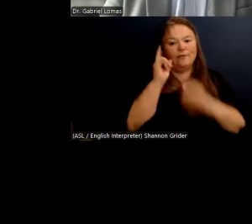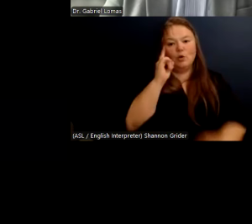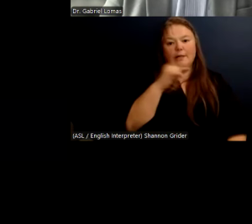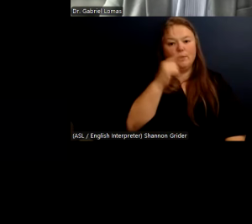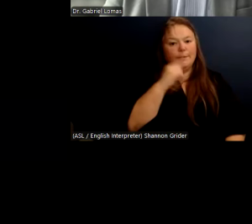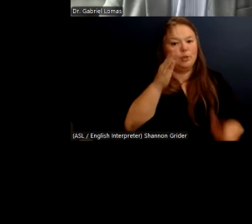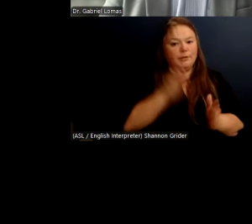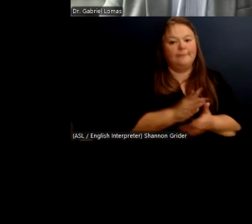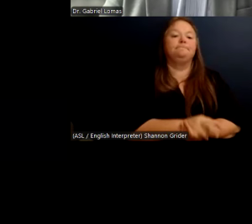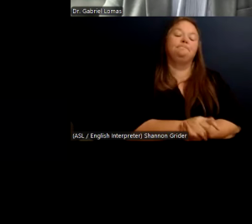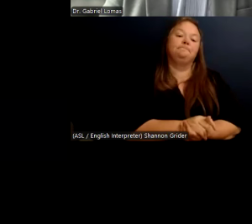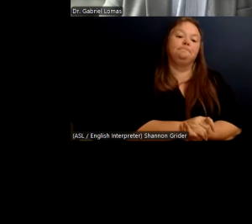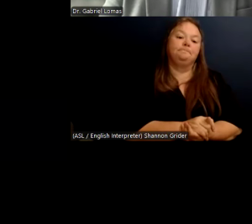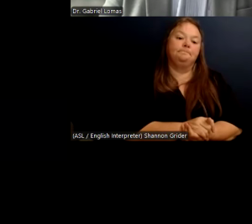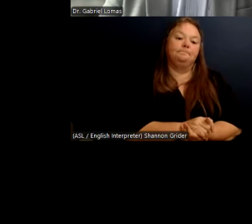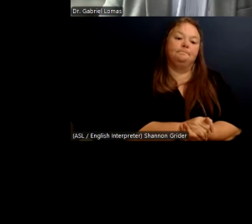slide.